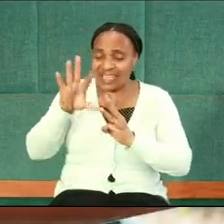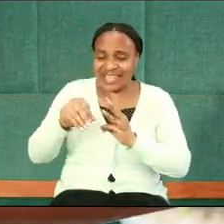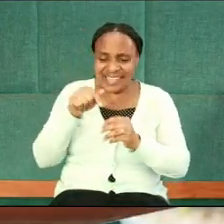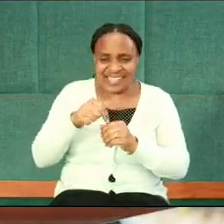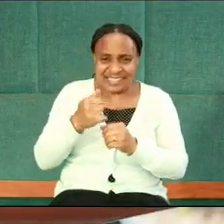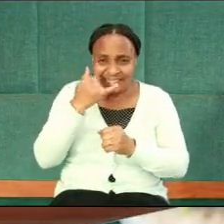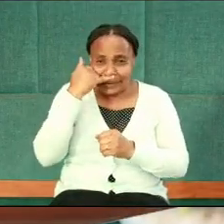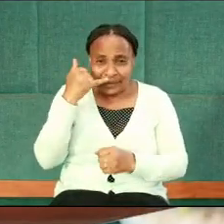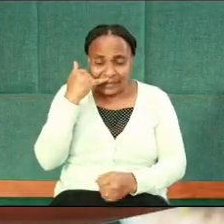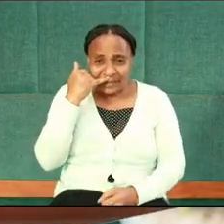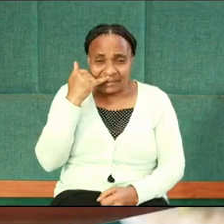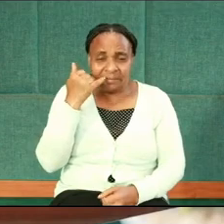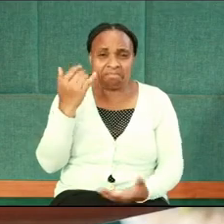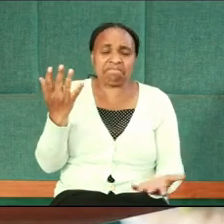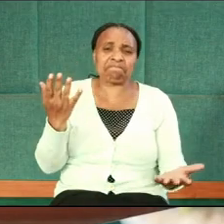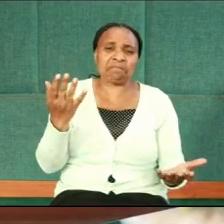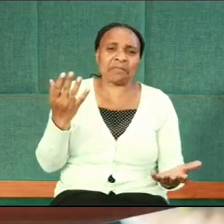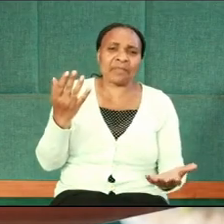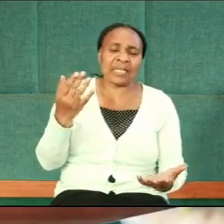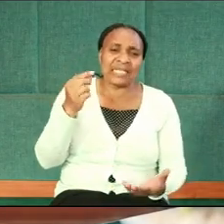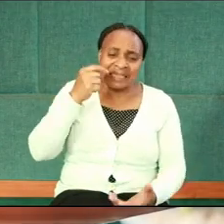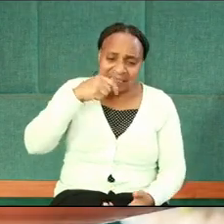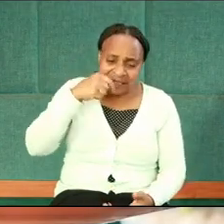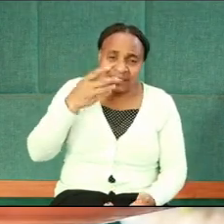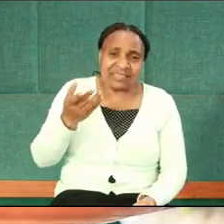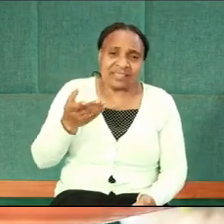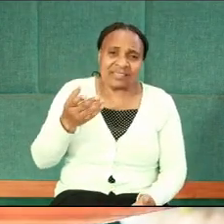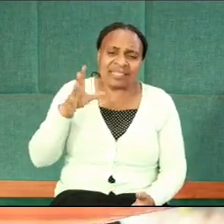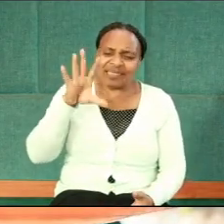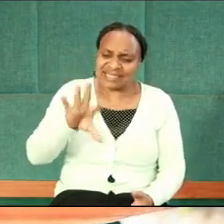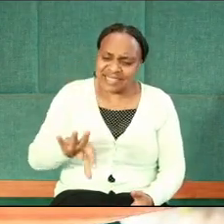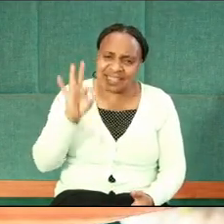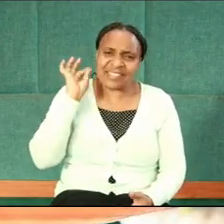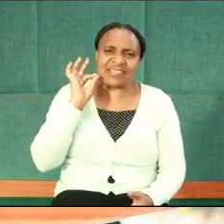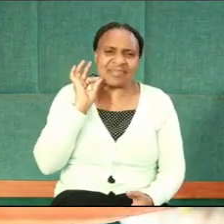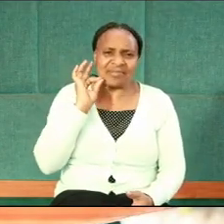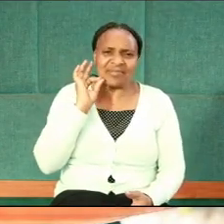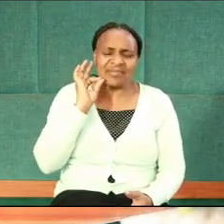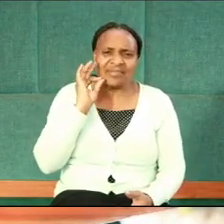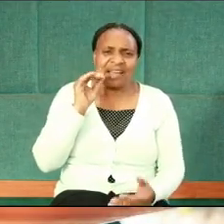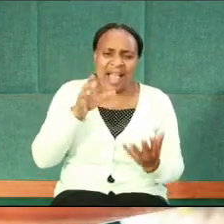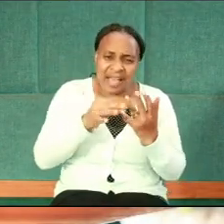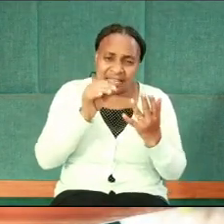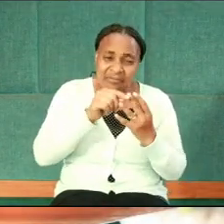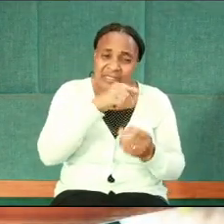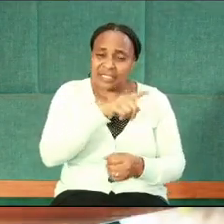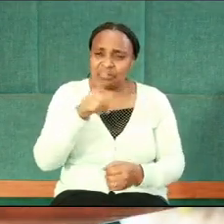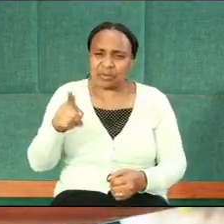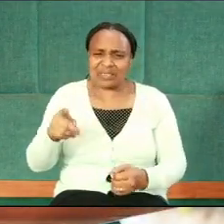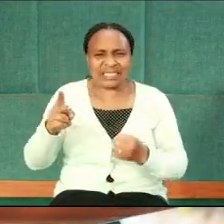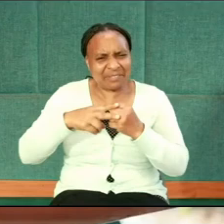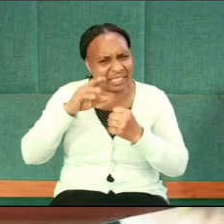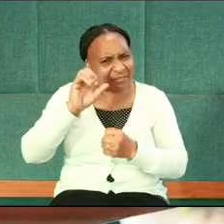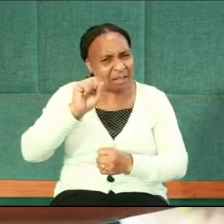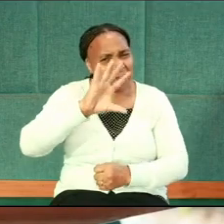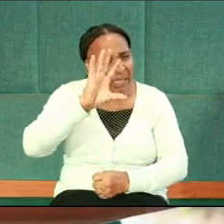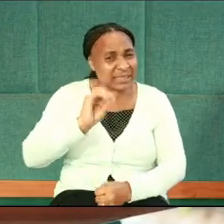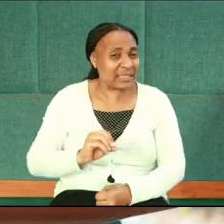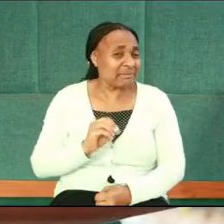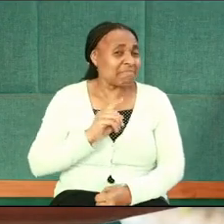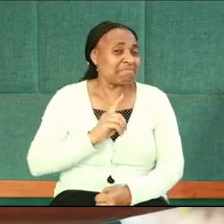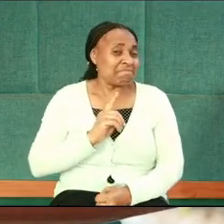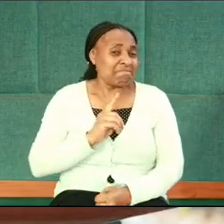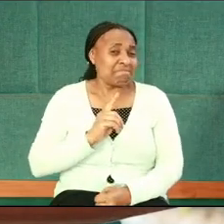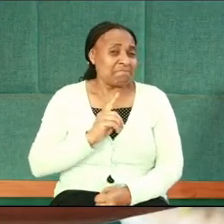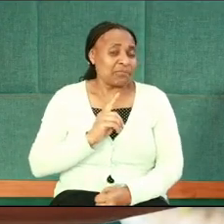thing, that is bang, I knew we'd land here. You see, they were taking, and they could identify themselves. 75% of them